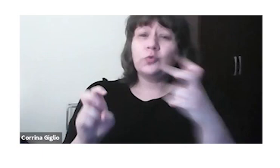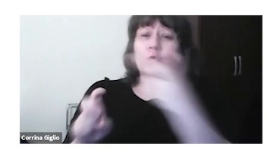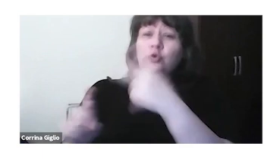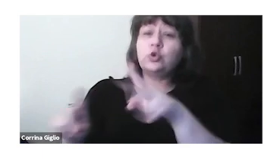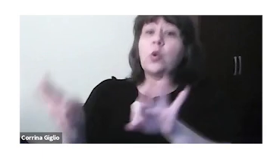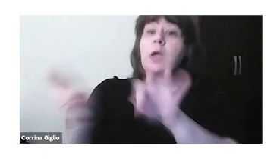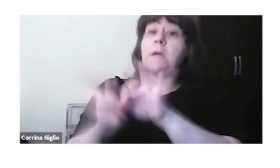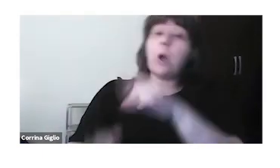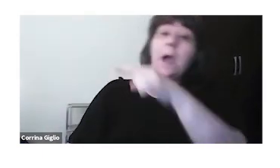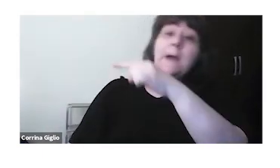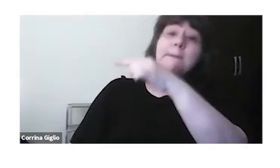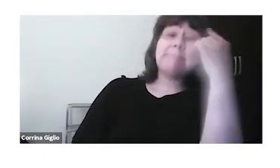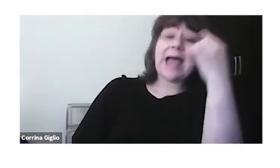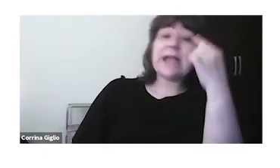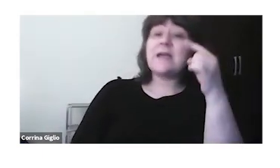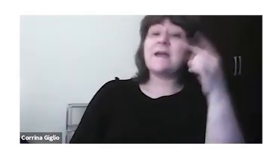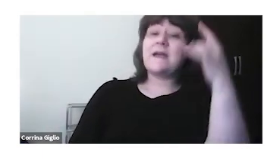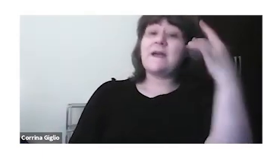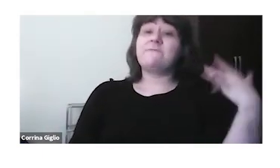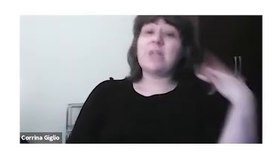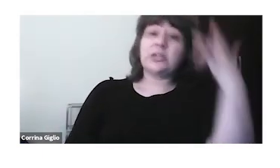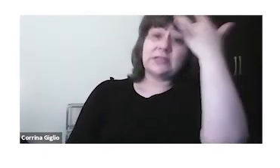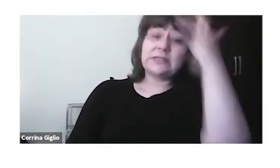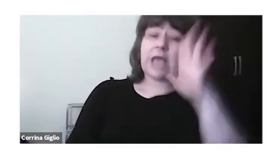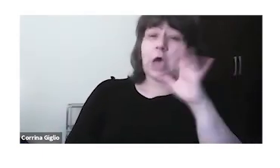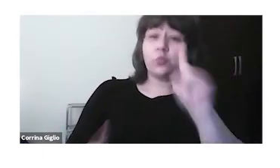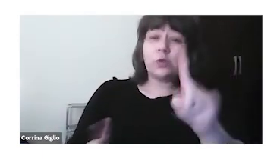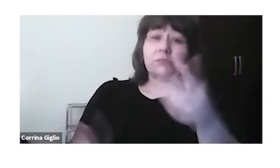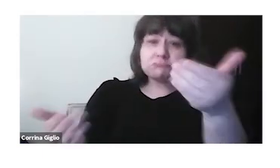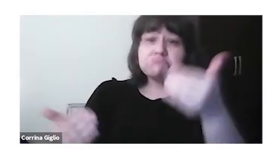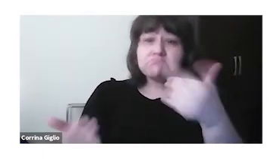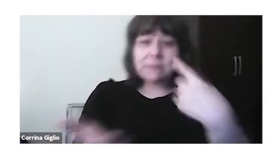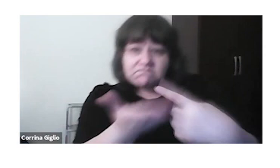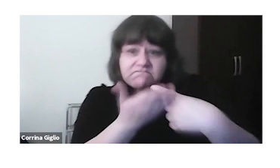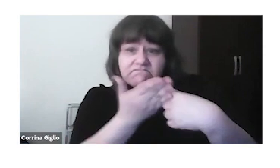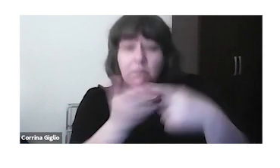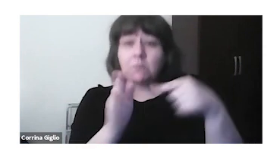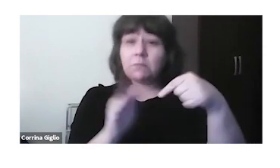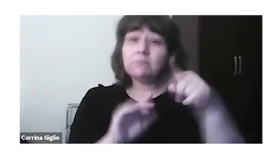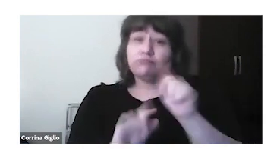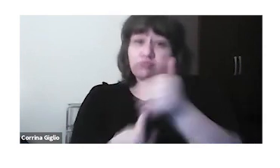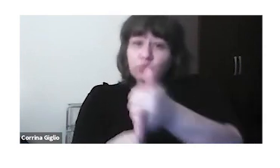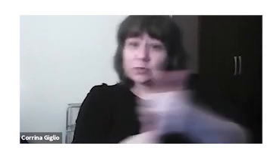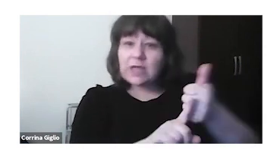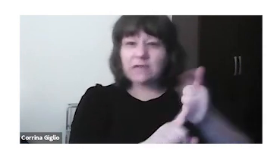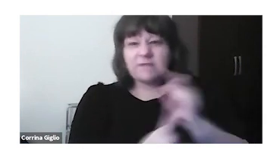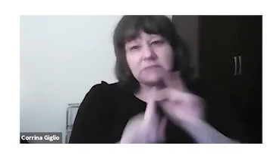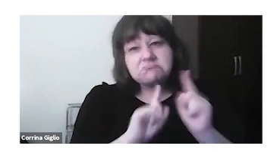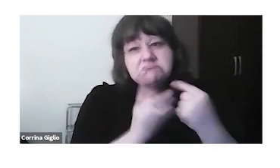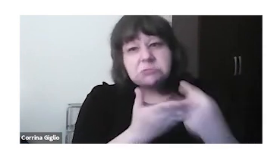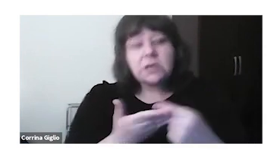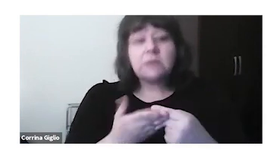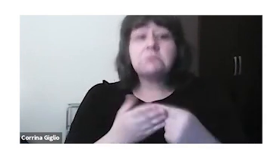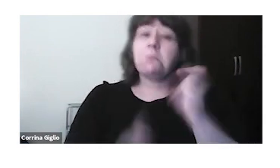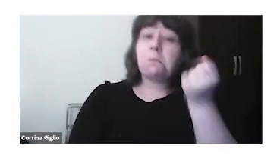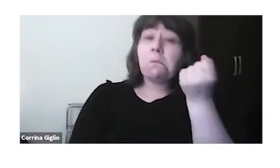Black fashion scholars that we'll invite you to just read or by yourselves. But